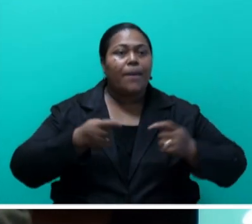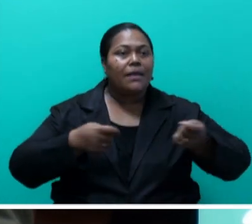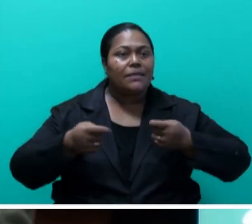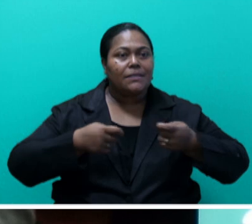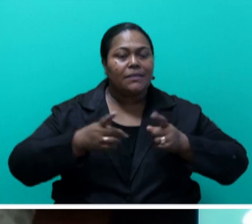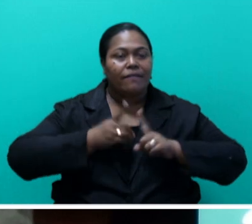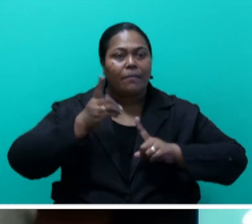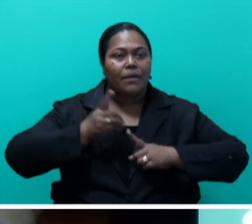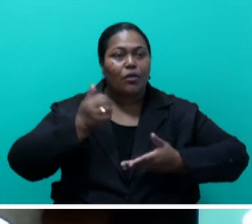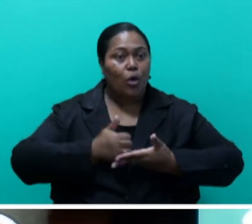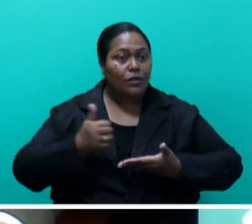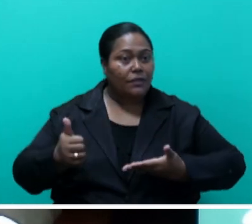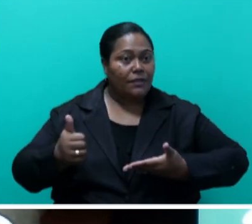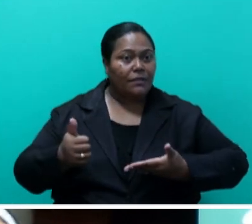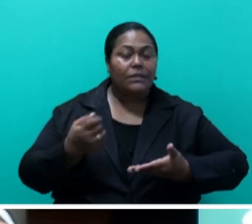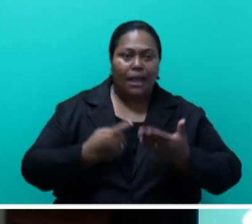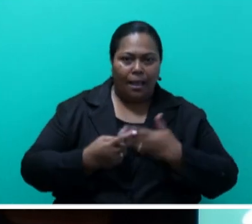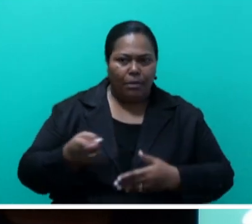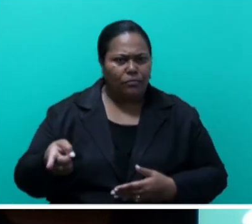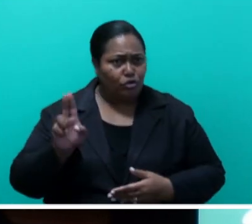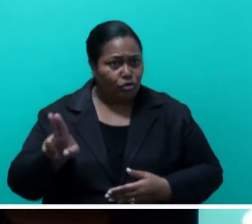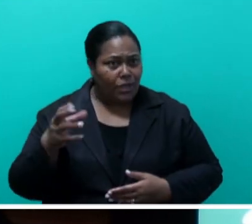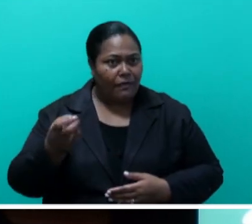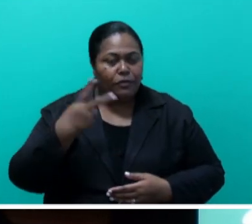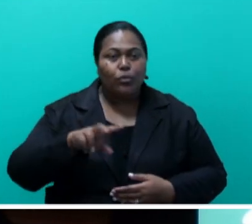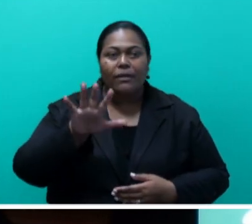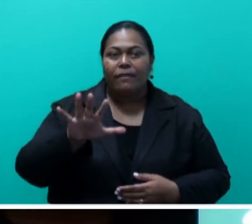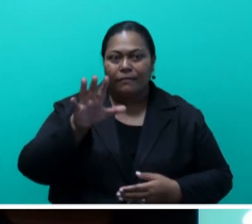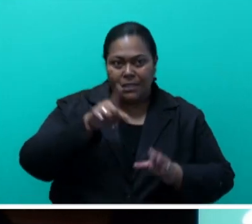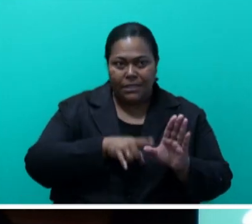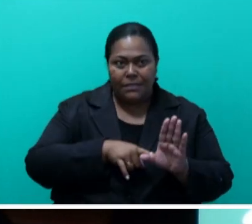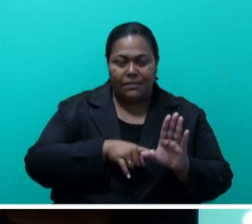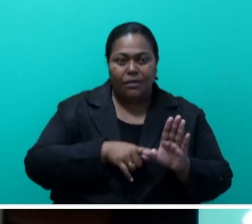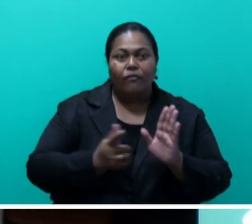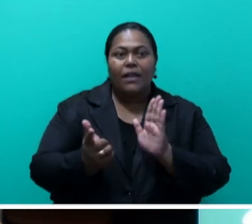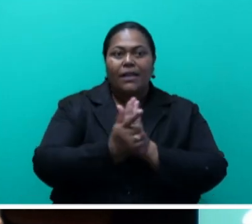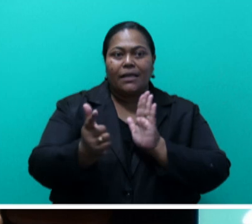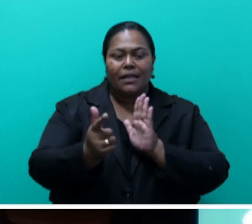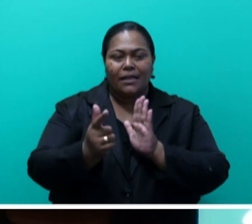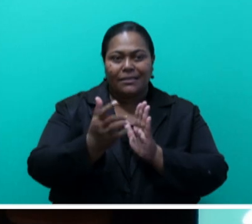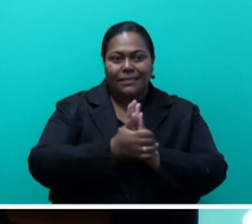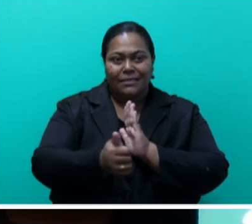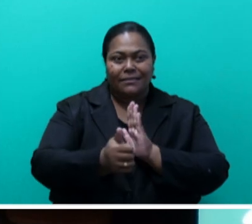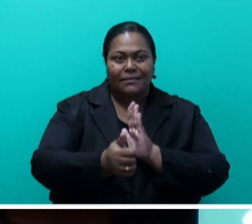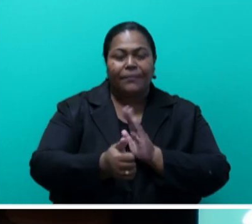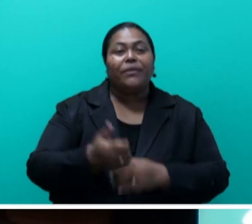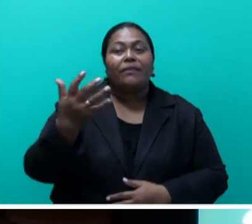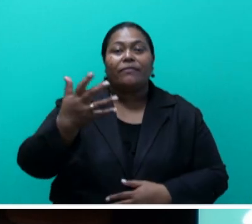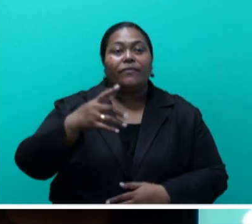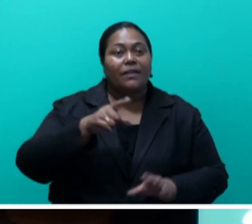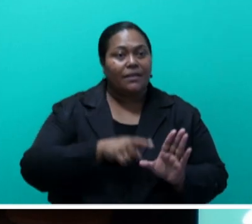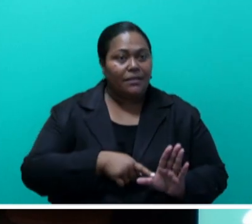Authority, bringing with her 25 years of legal expertise, 15